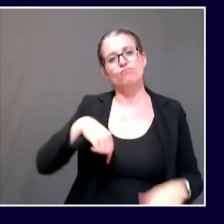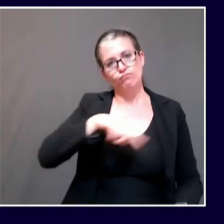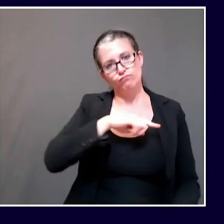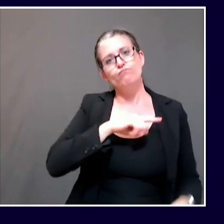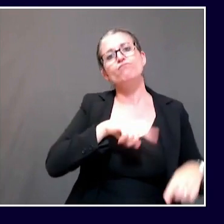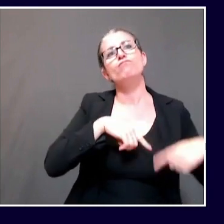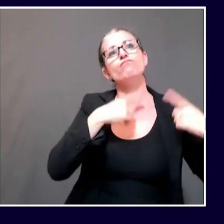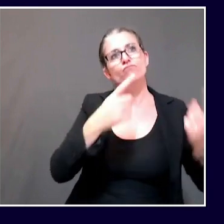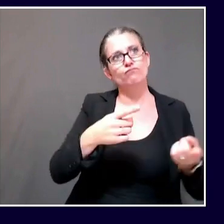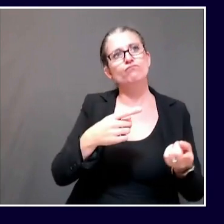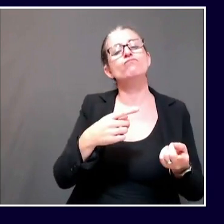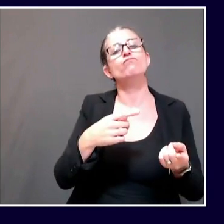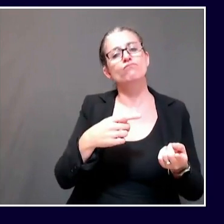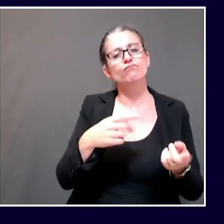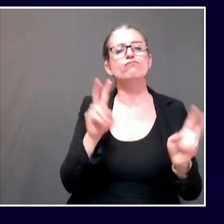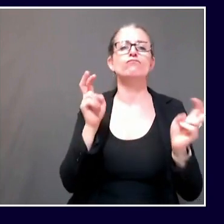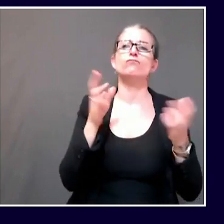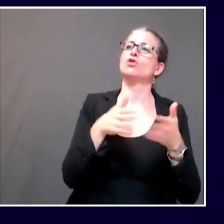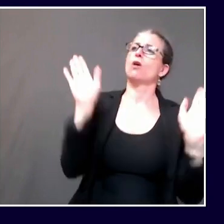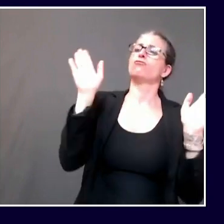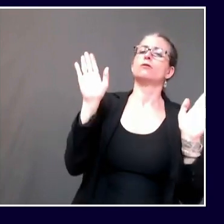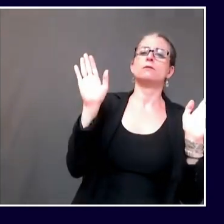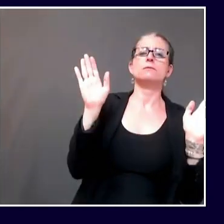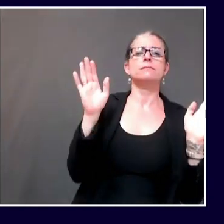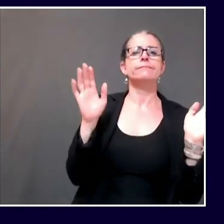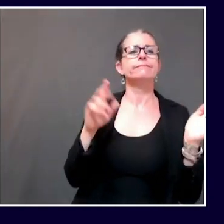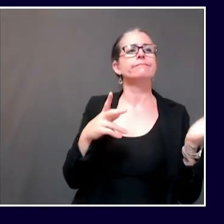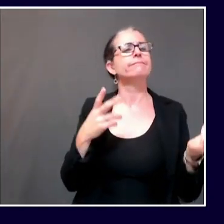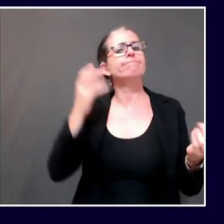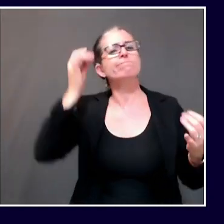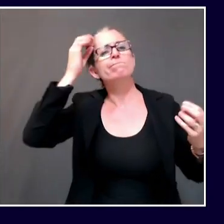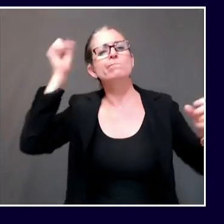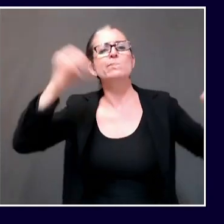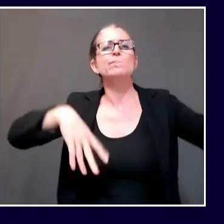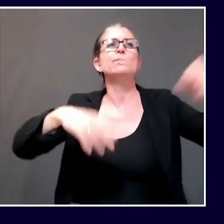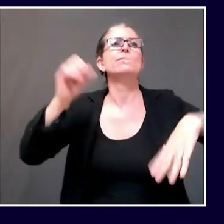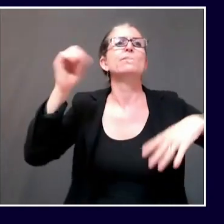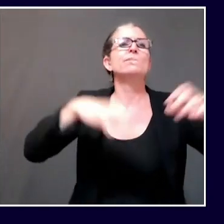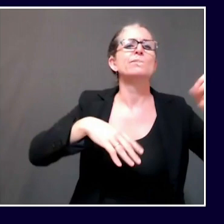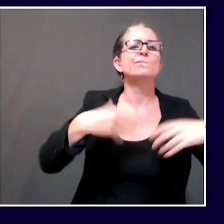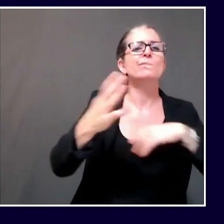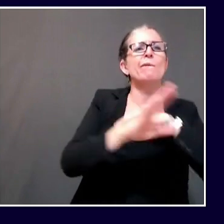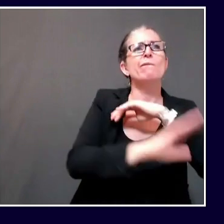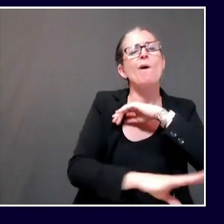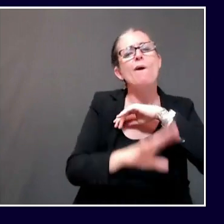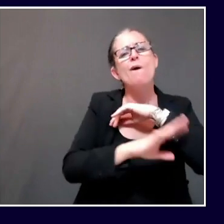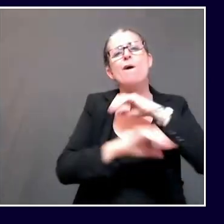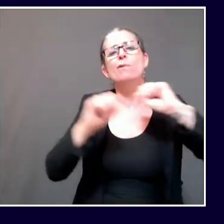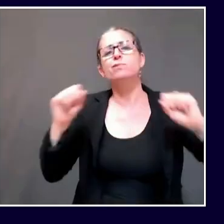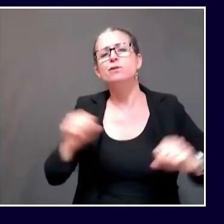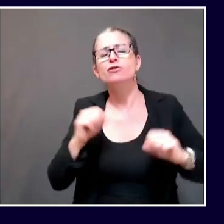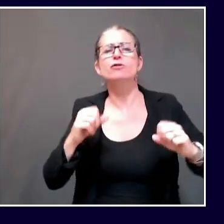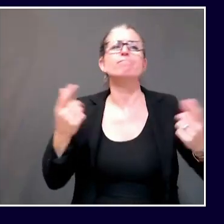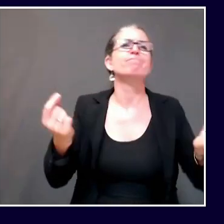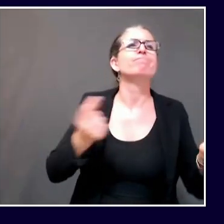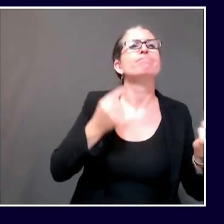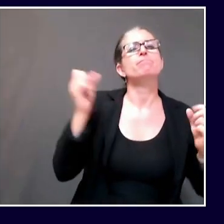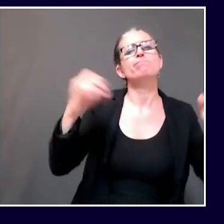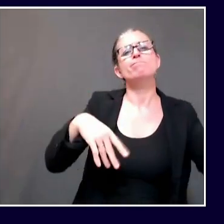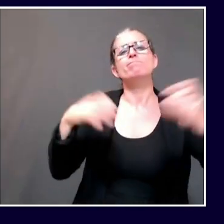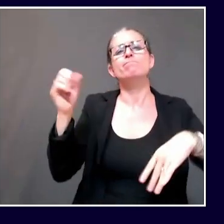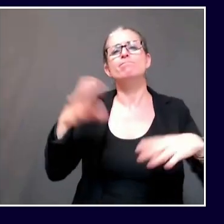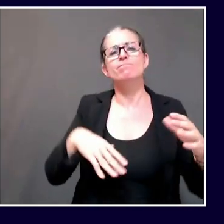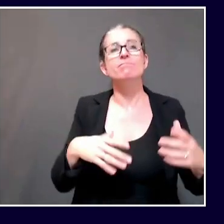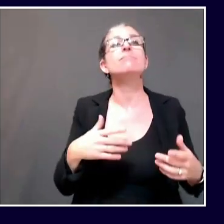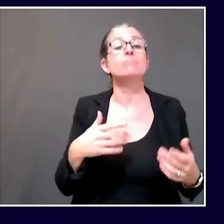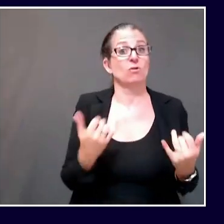scenario, but how we are going to be thinking about the future of things like indoor gathering limits, the numbers of individuals who can